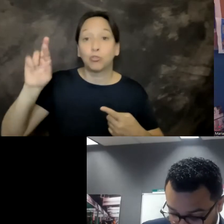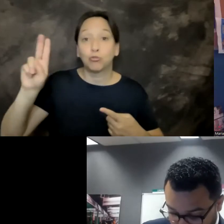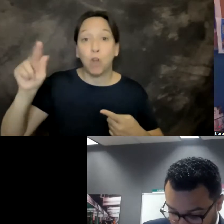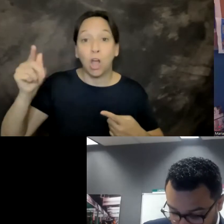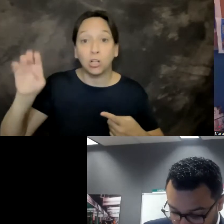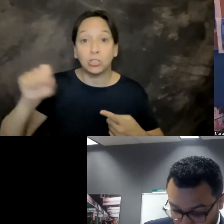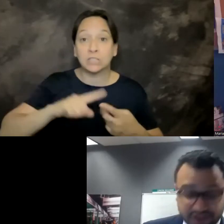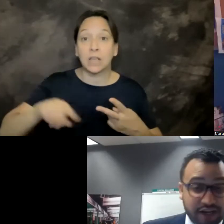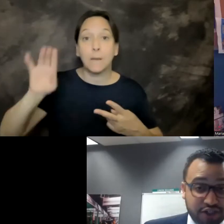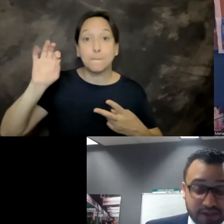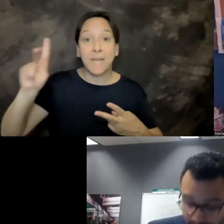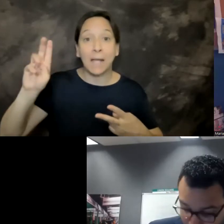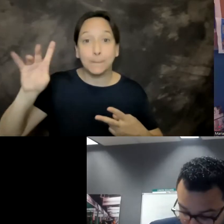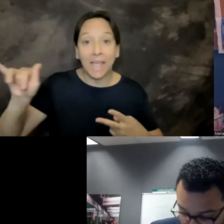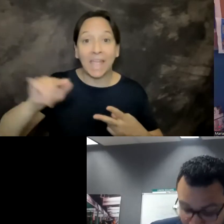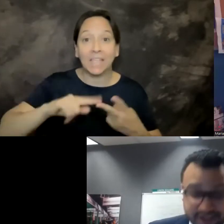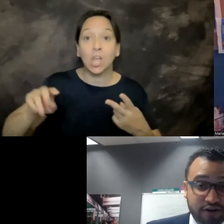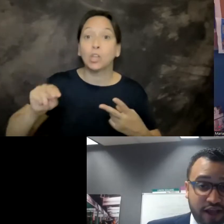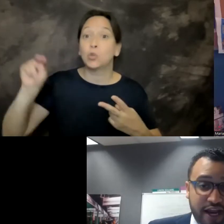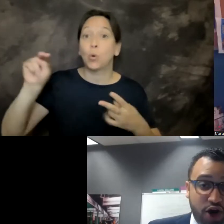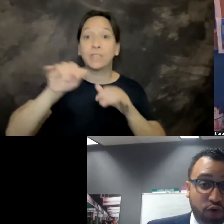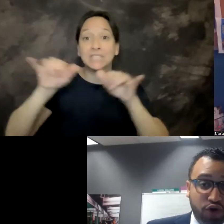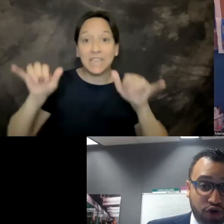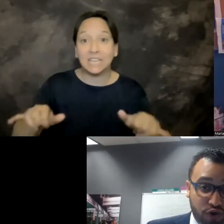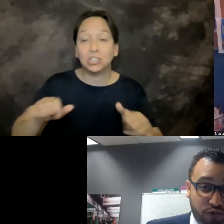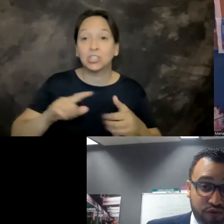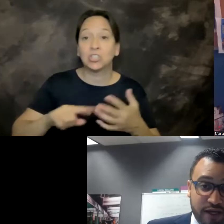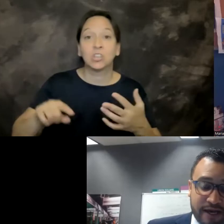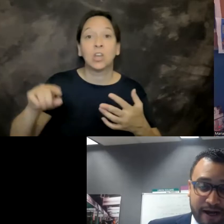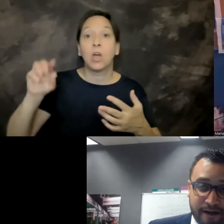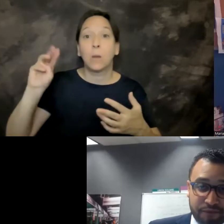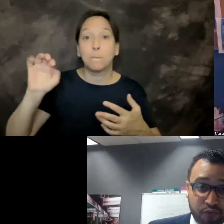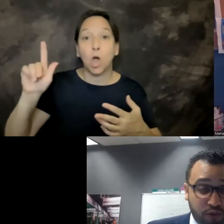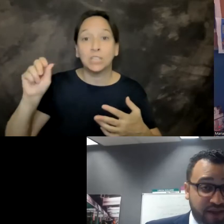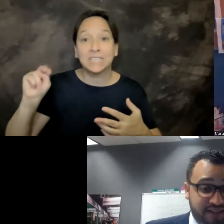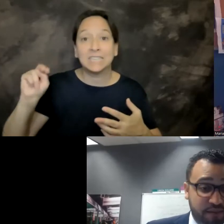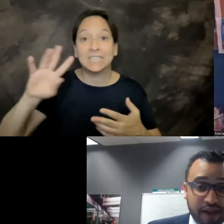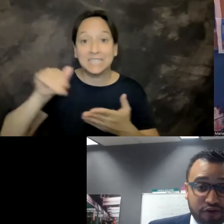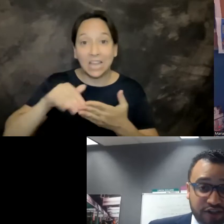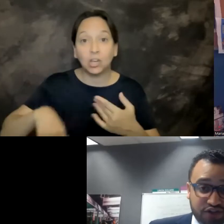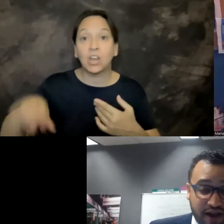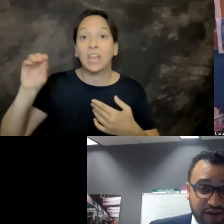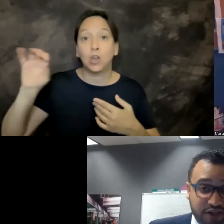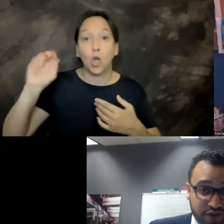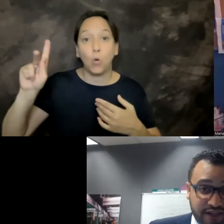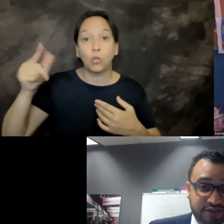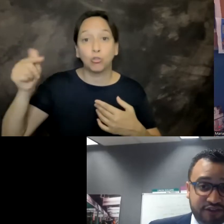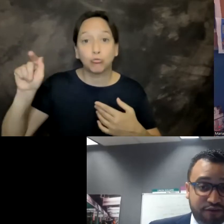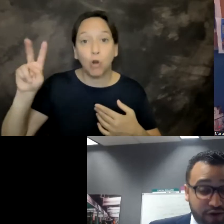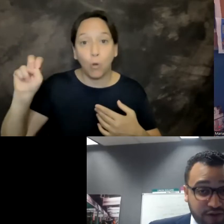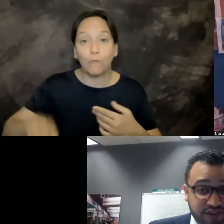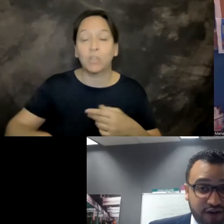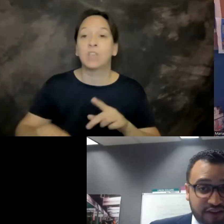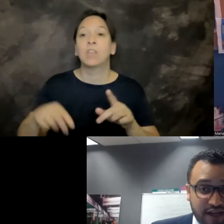Bay, North Station, Malden Center, and Oak Grove. There will be some increased traffic in trains